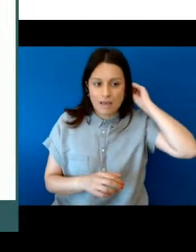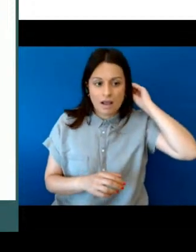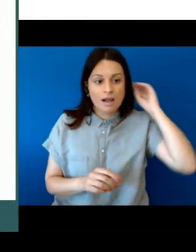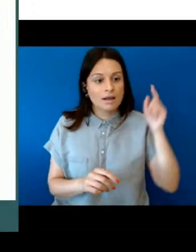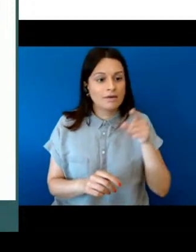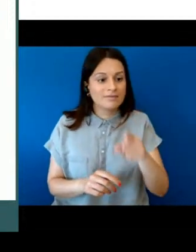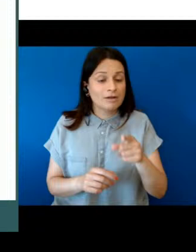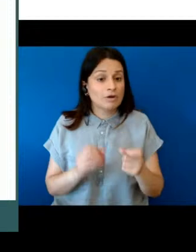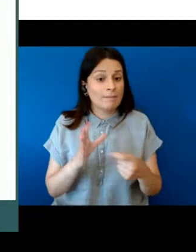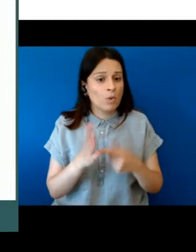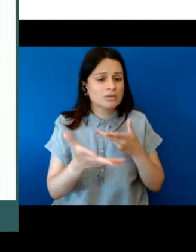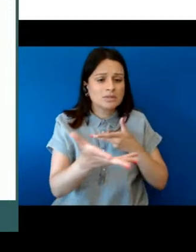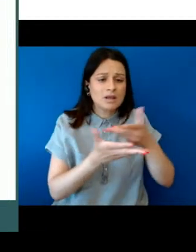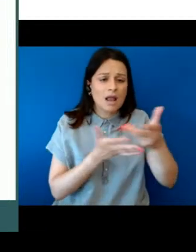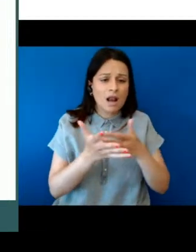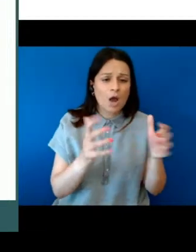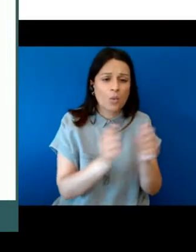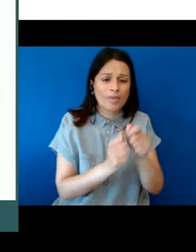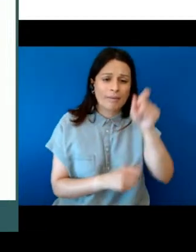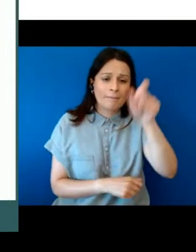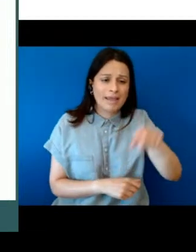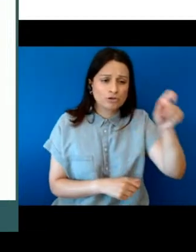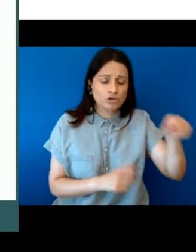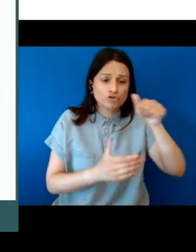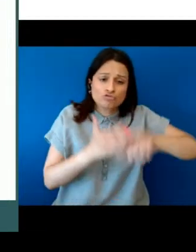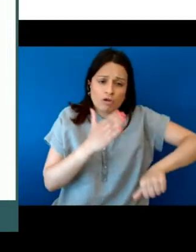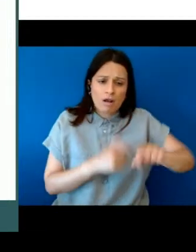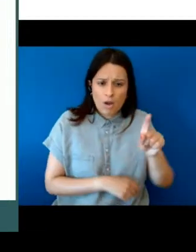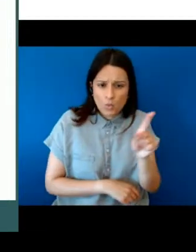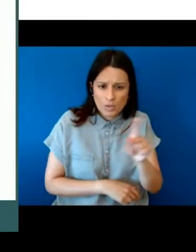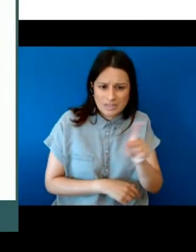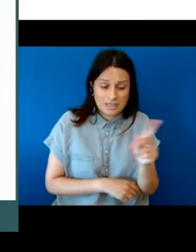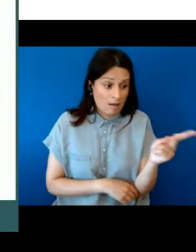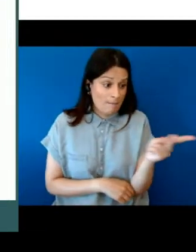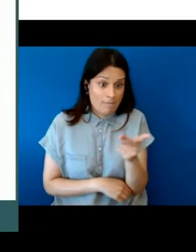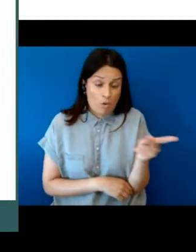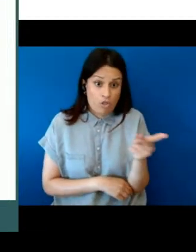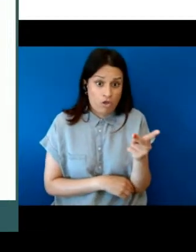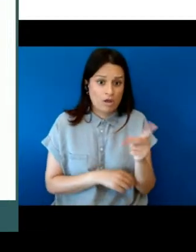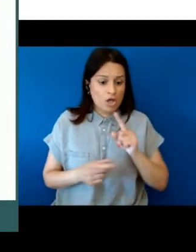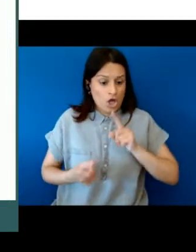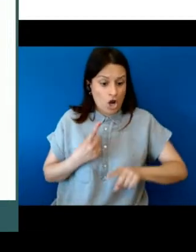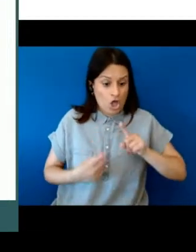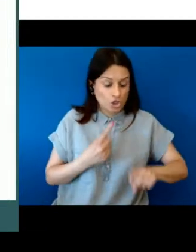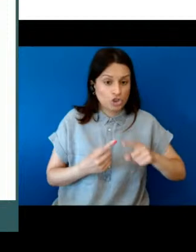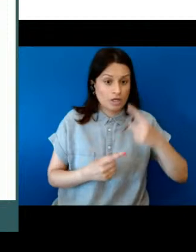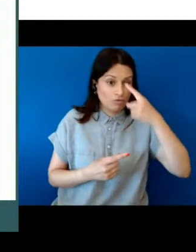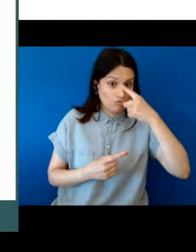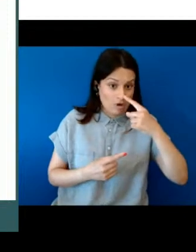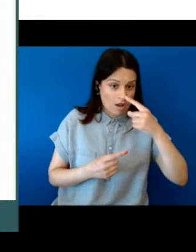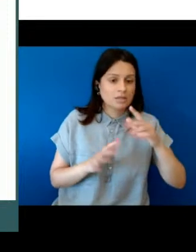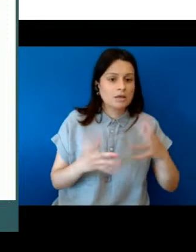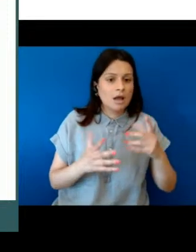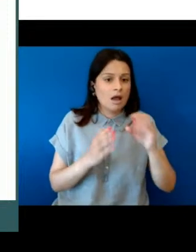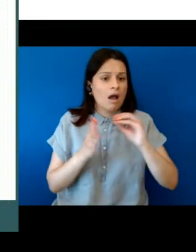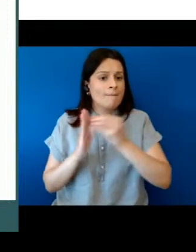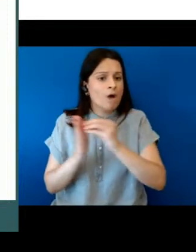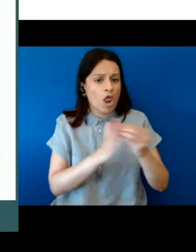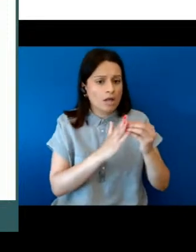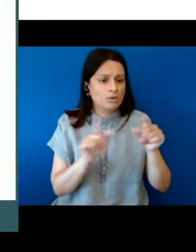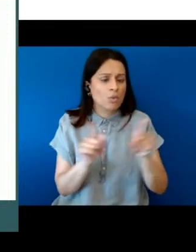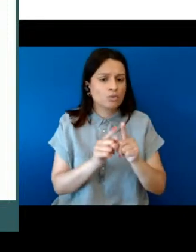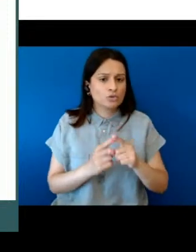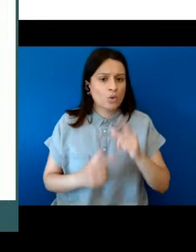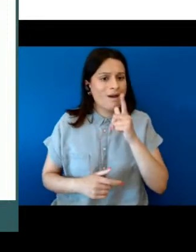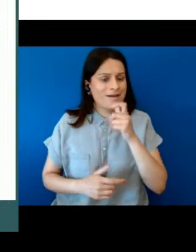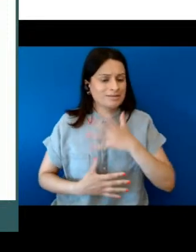your patients what their trigger factors are, both for their allergic rhinitis, so pollen triggers, but also for asthma. So it may be